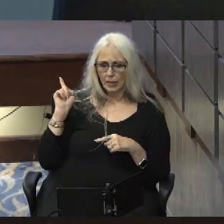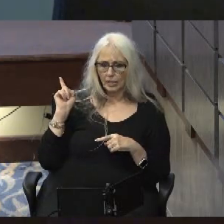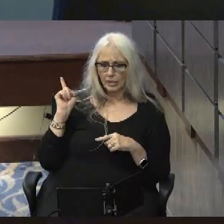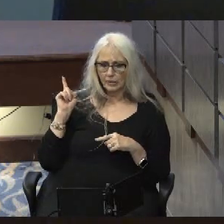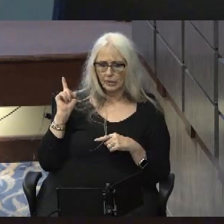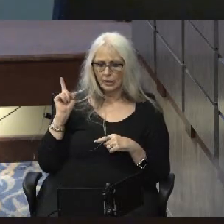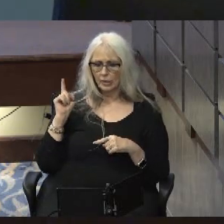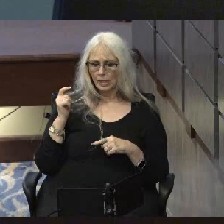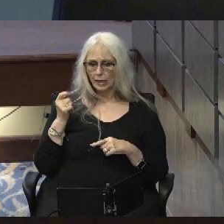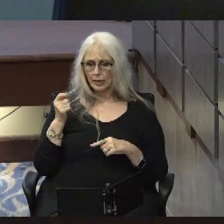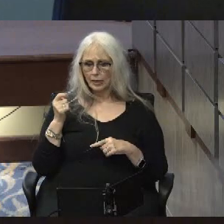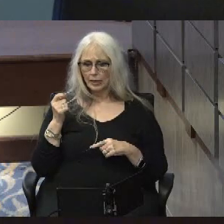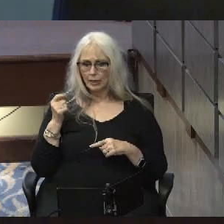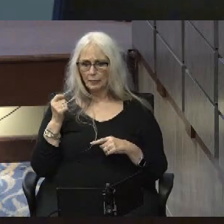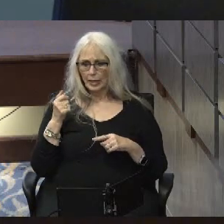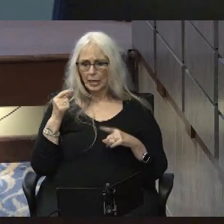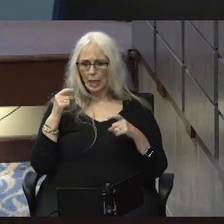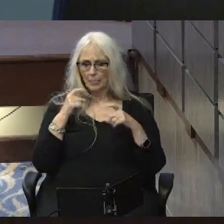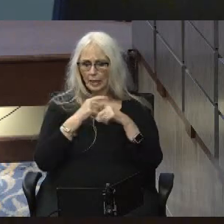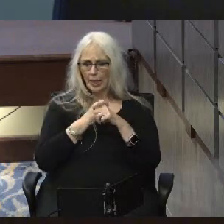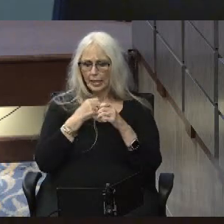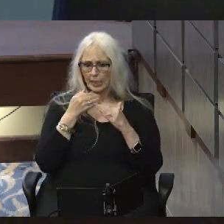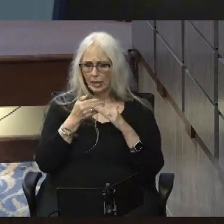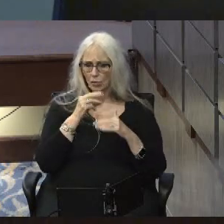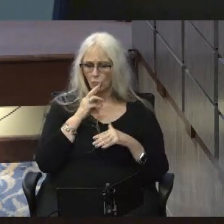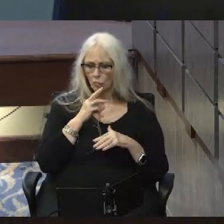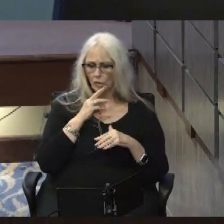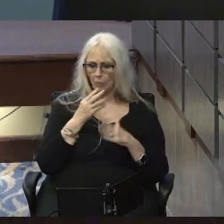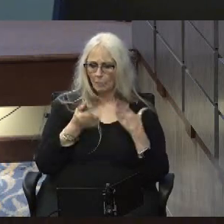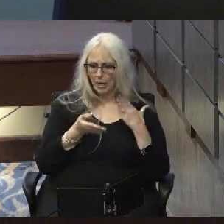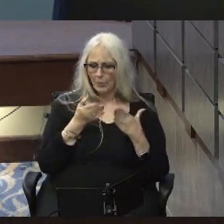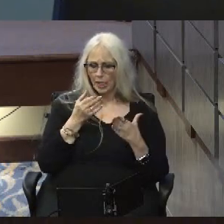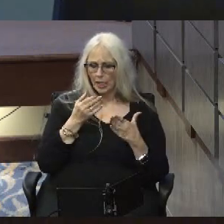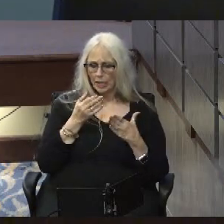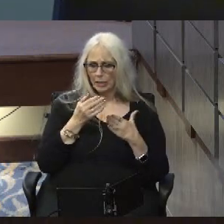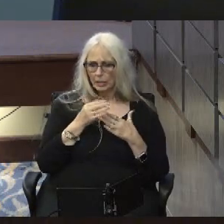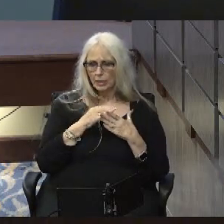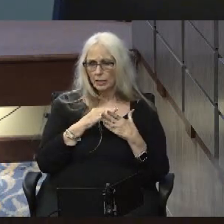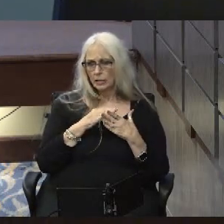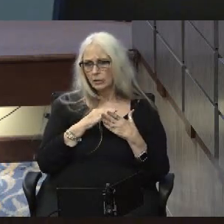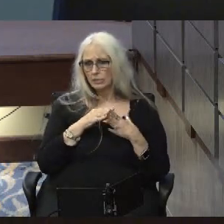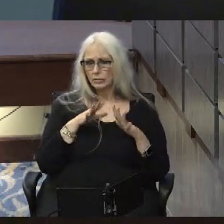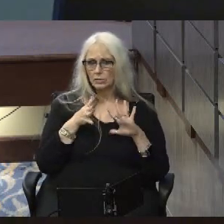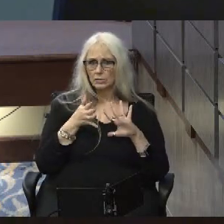bit higher off the water. So we're going to maybe lose some intimacy, I'll call it, or,